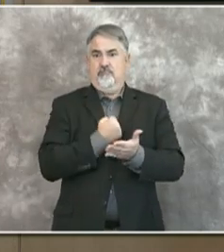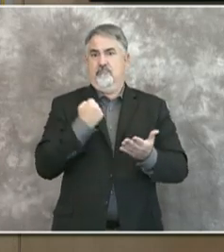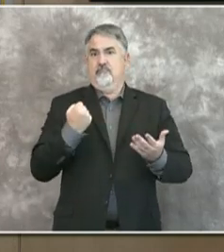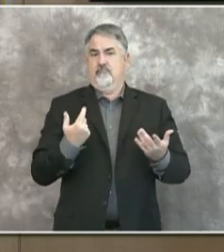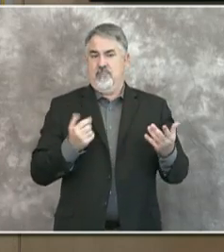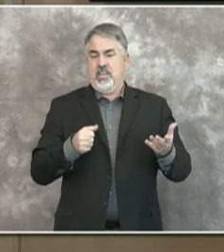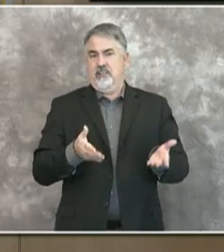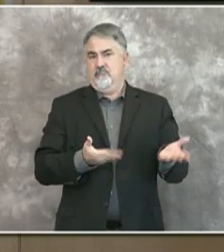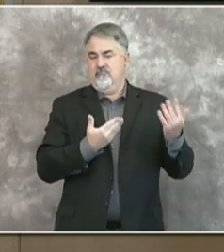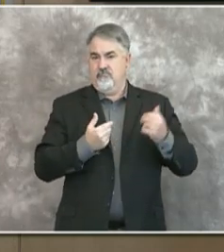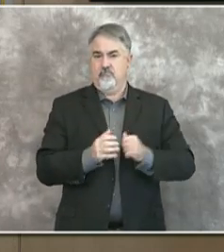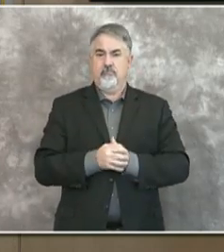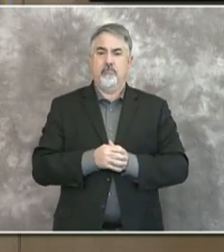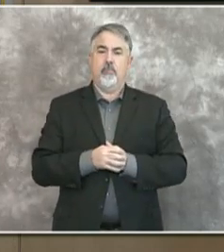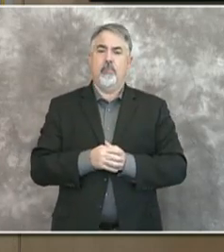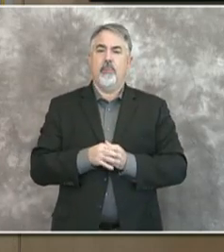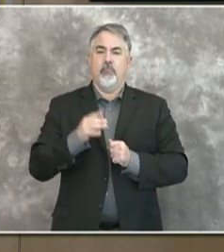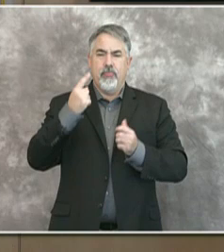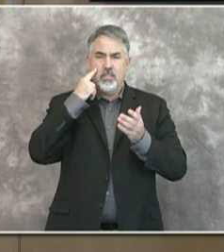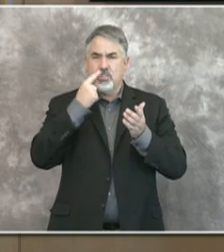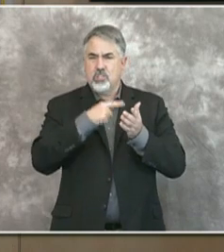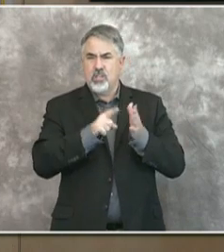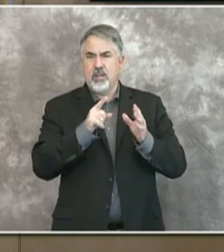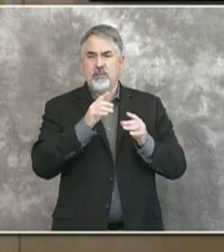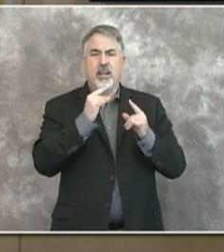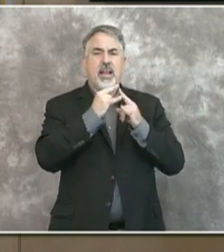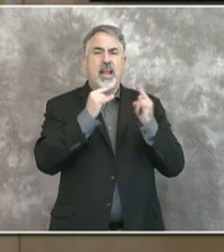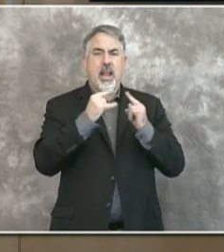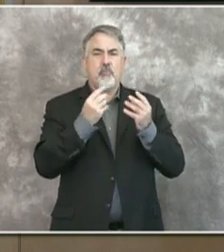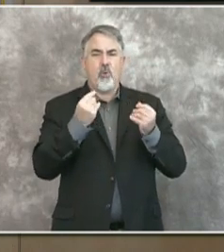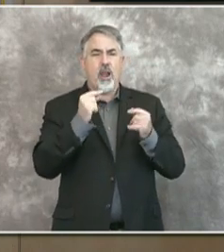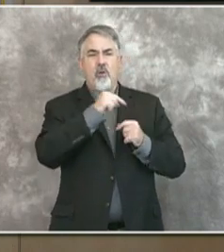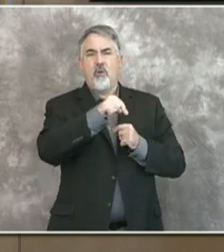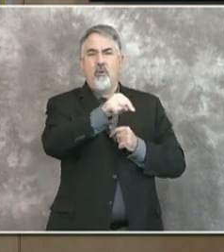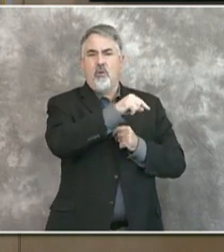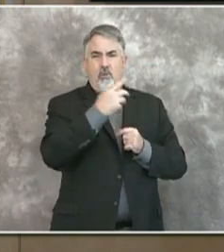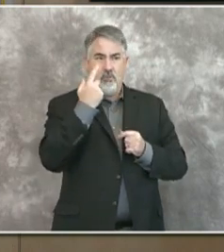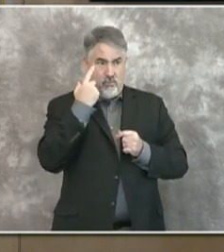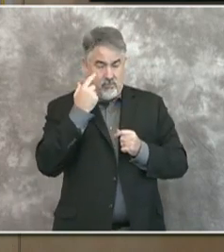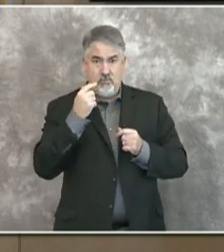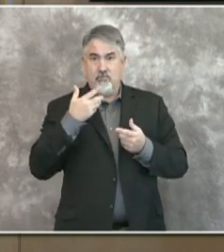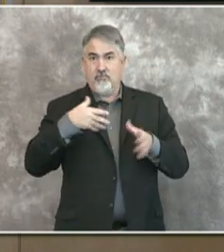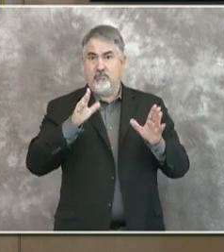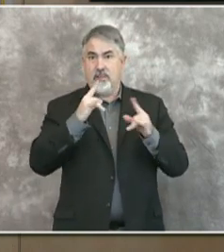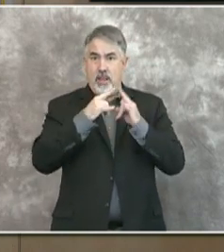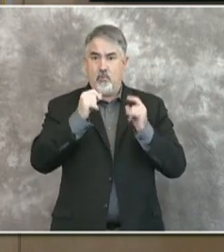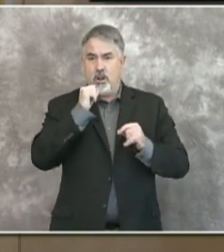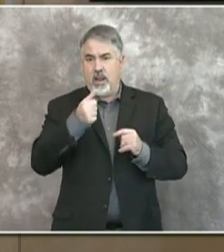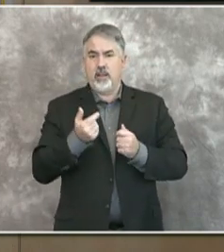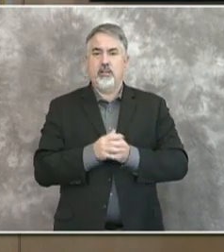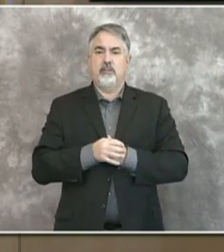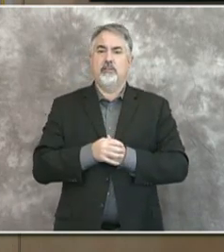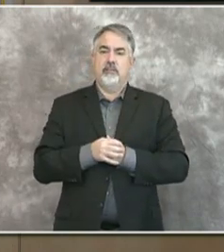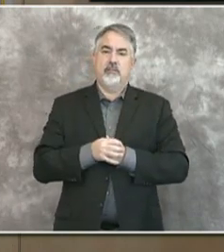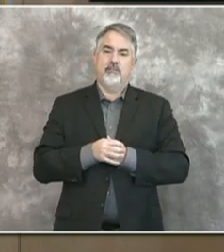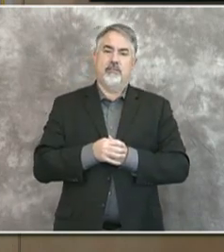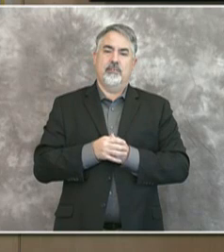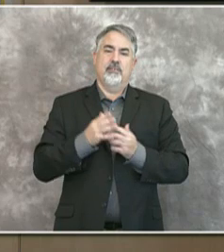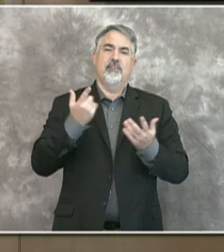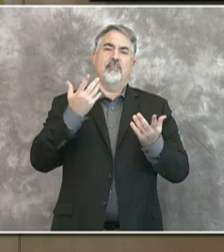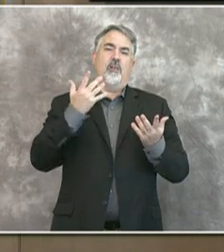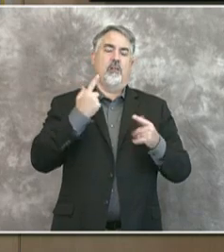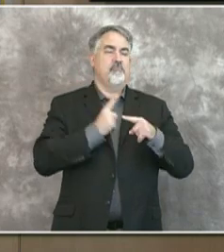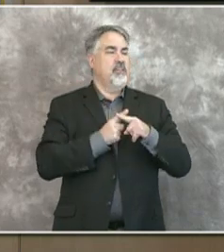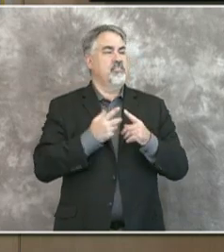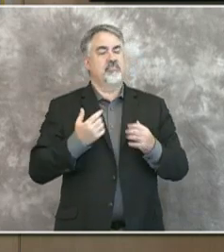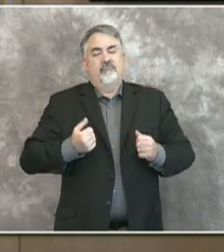staycation and check out some of our campgrounds. We have a great team committed to positive experiences at our parks and campgrounds. And